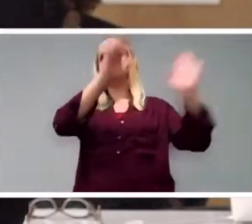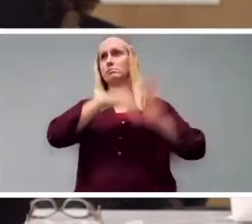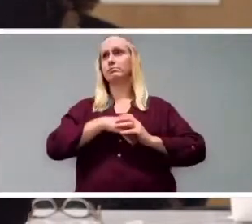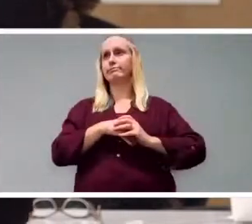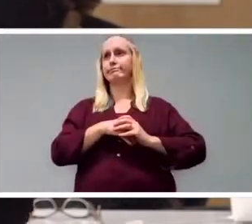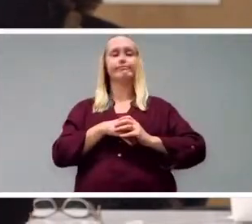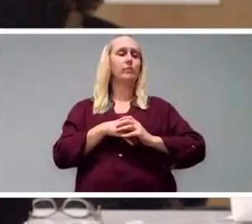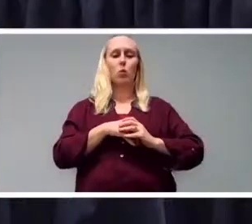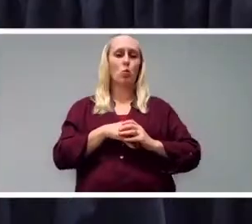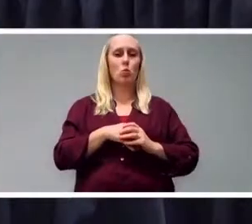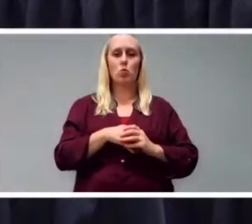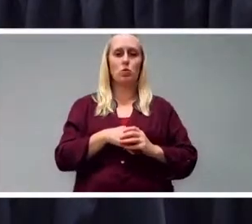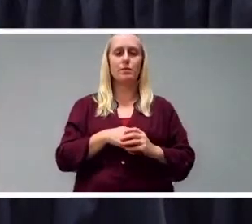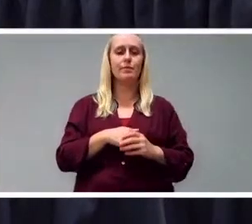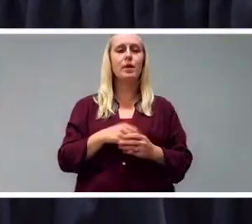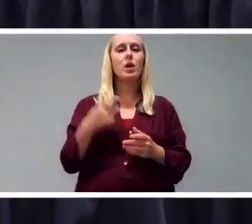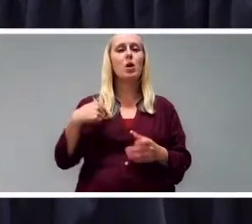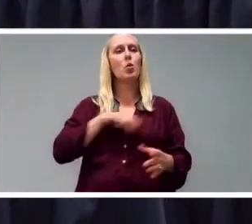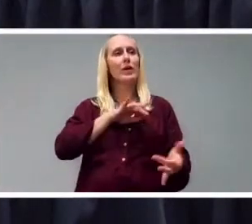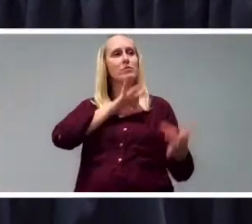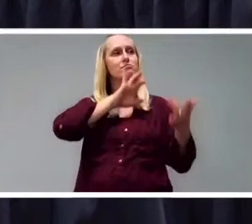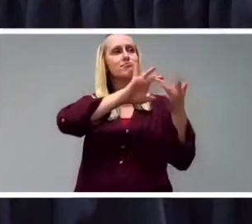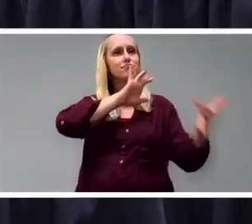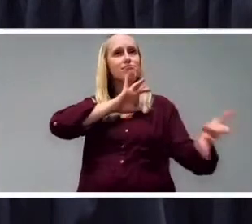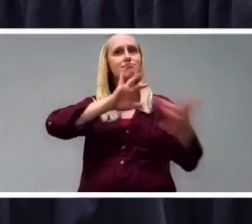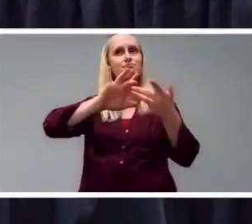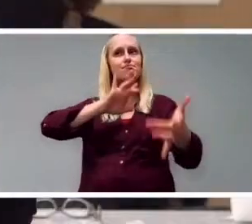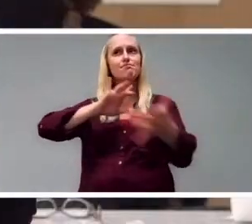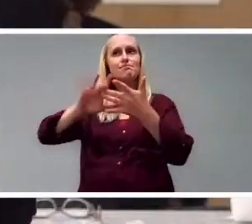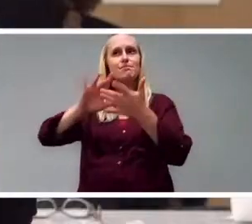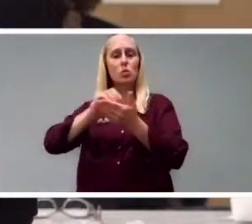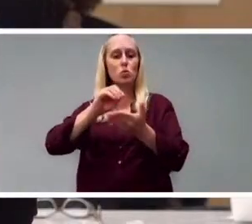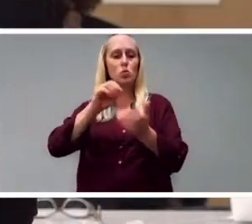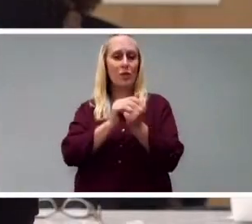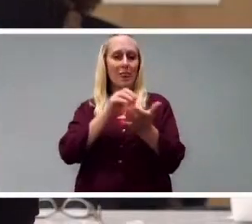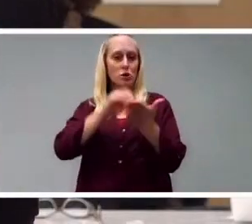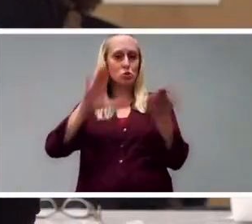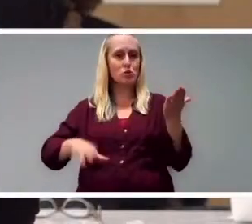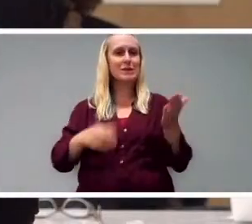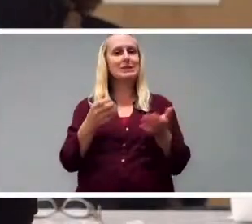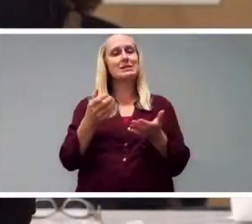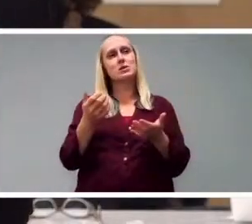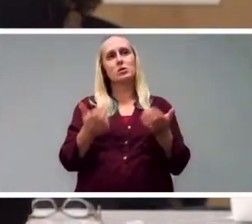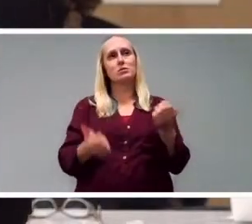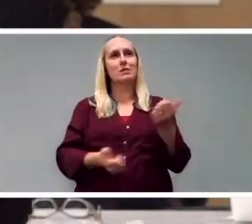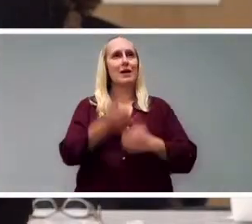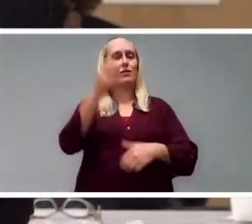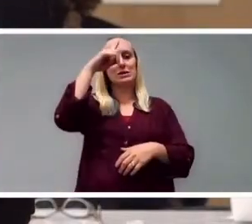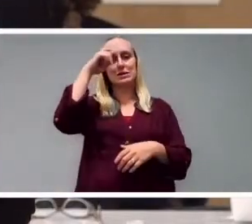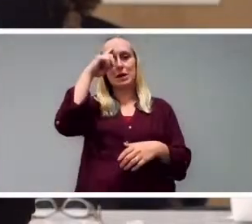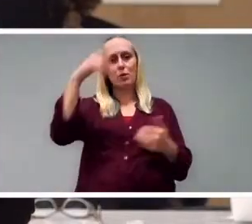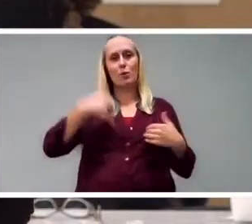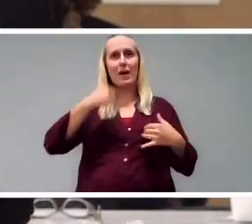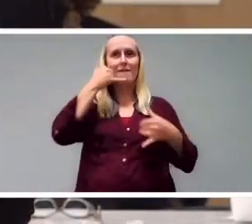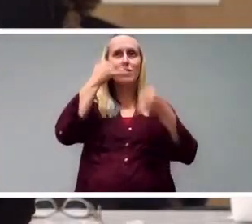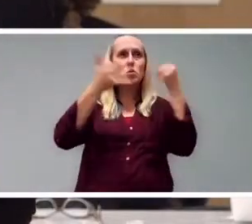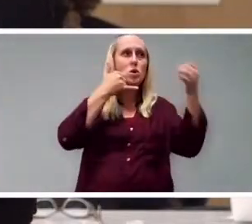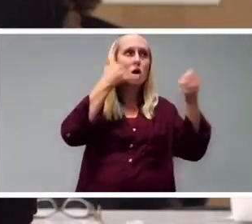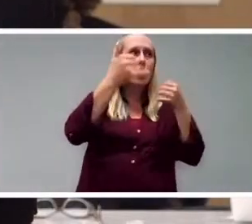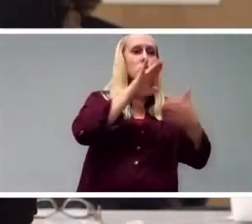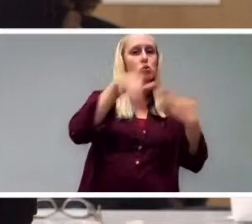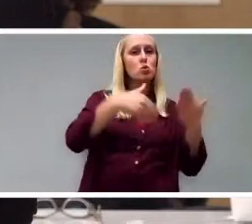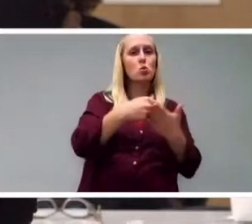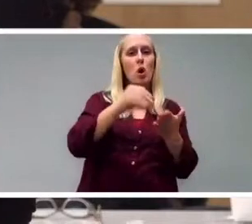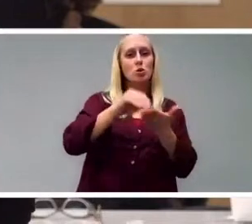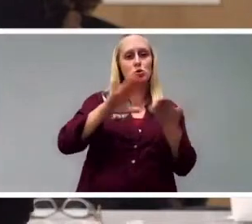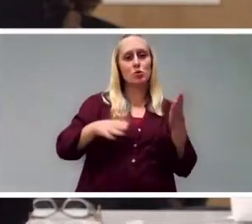No, and we keep in touch with our students. Okay. We do every summer we do phone calls to all the students who left the year